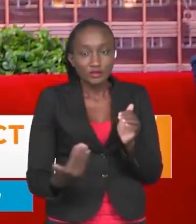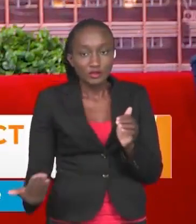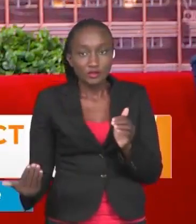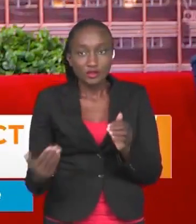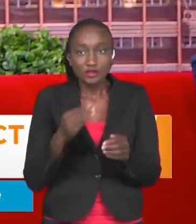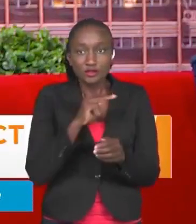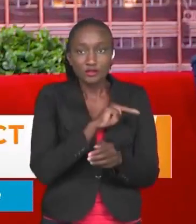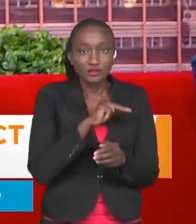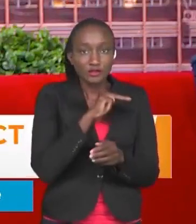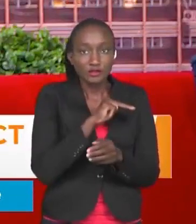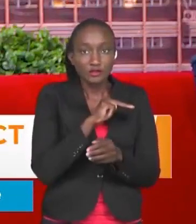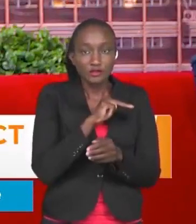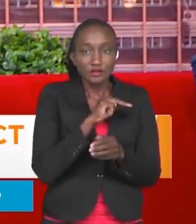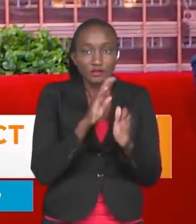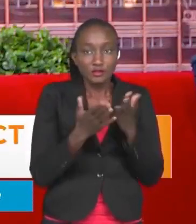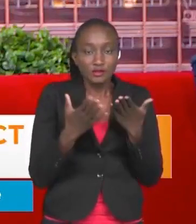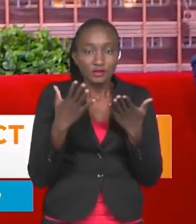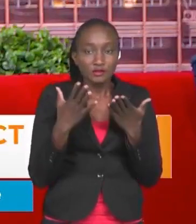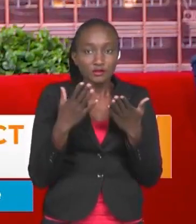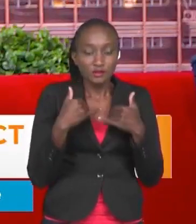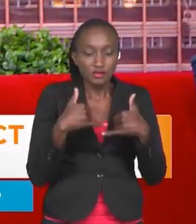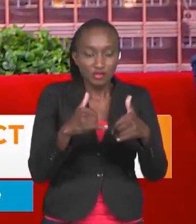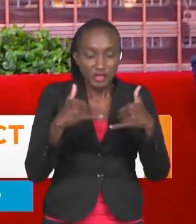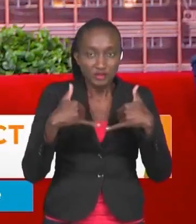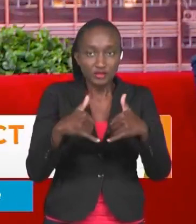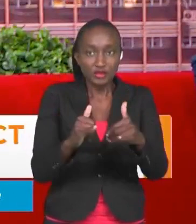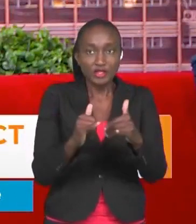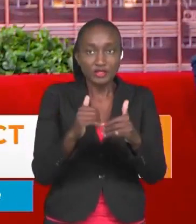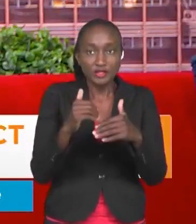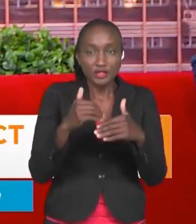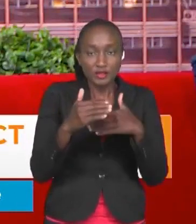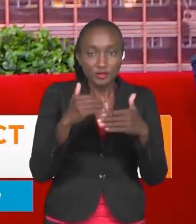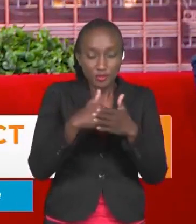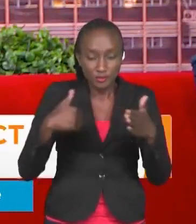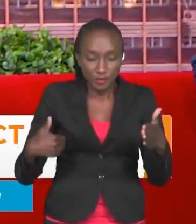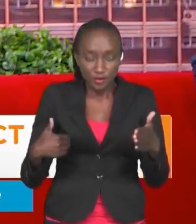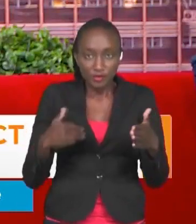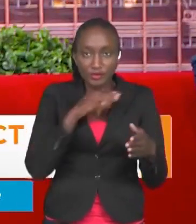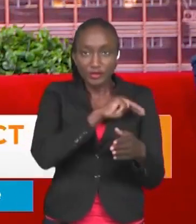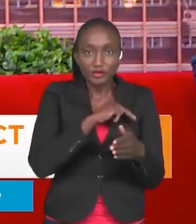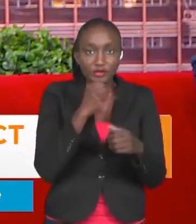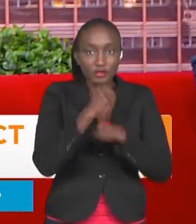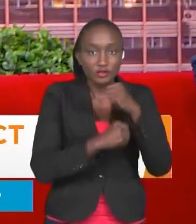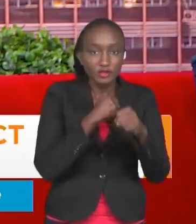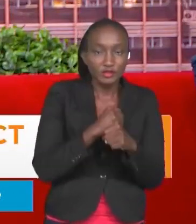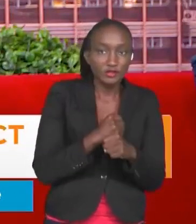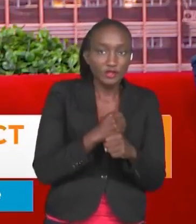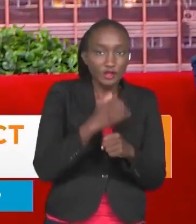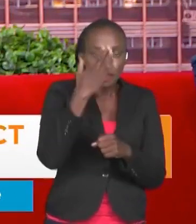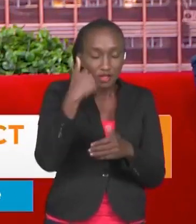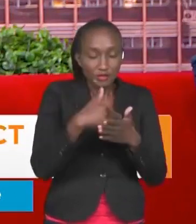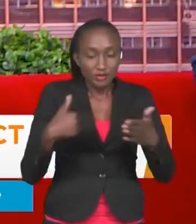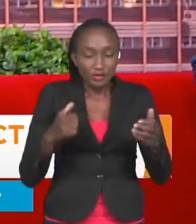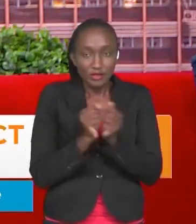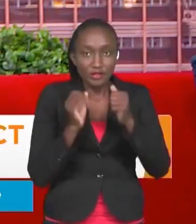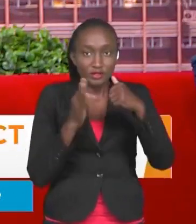maturing or experimenting their adolescence before the maturity age, okay, way before they are 18,